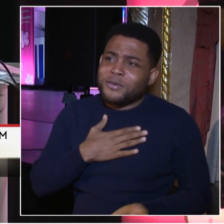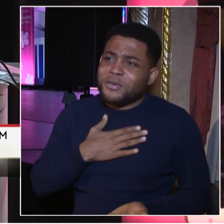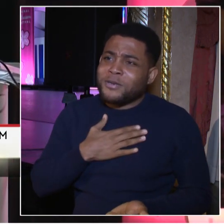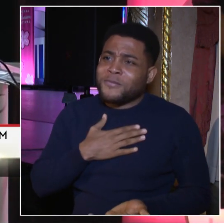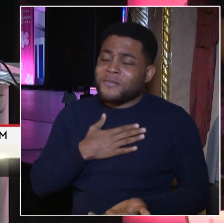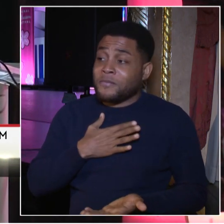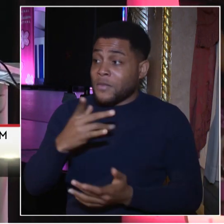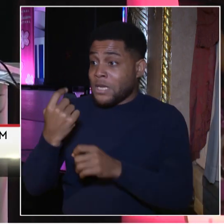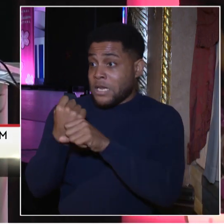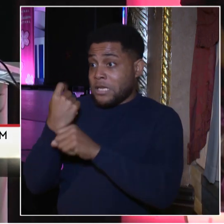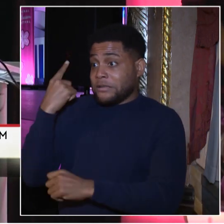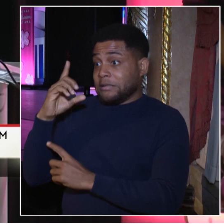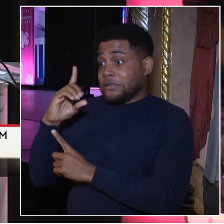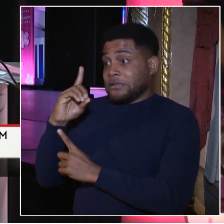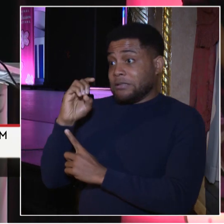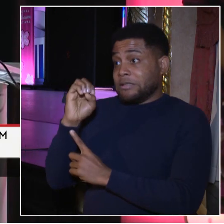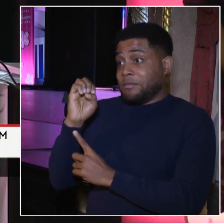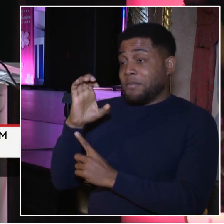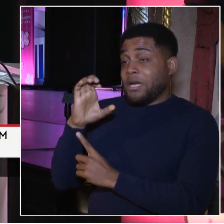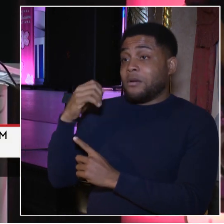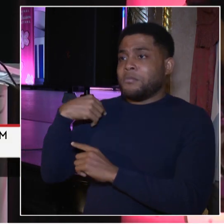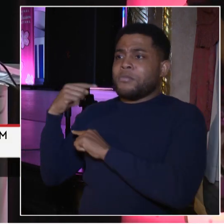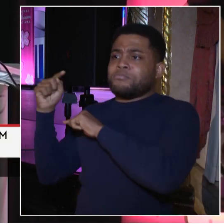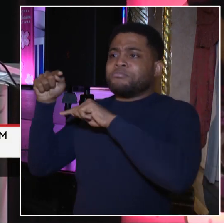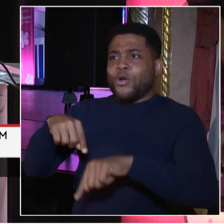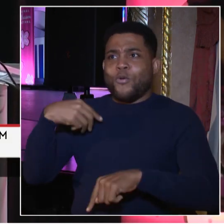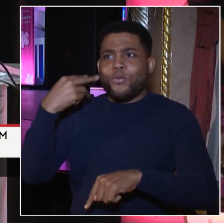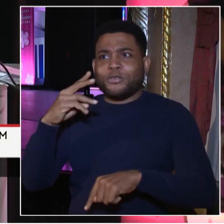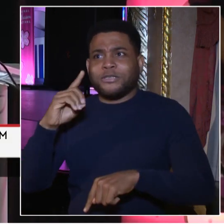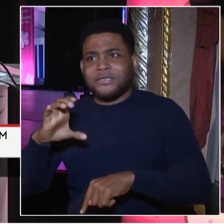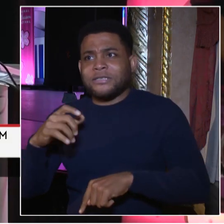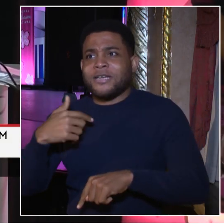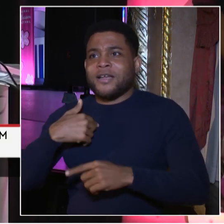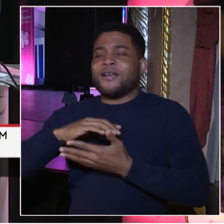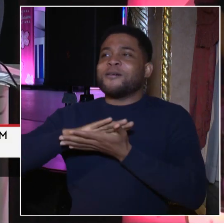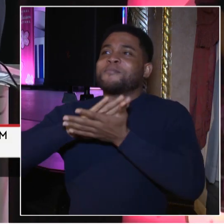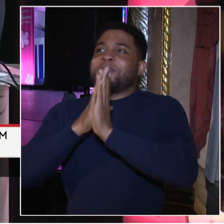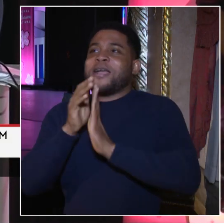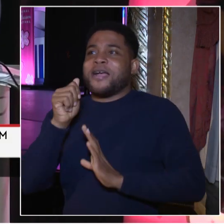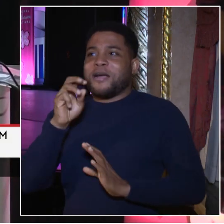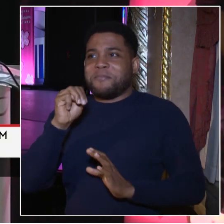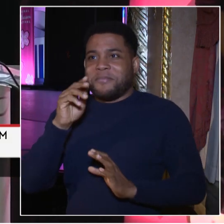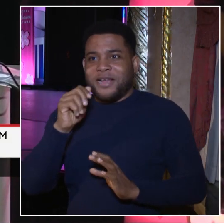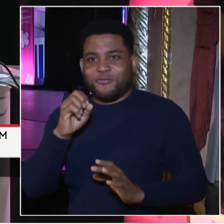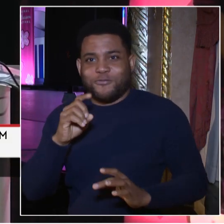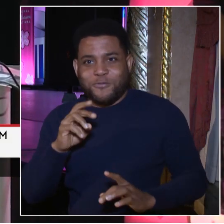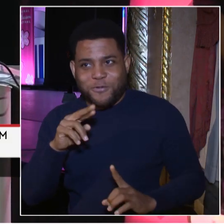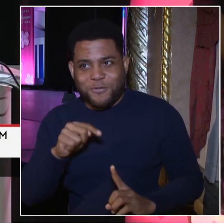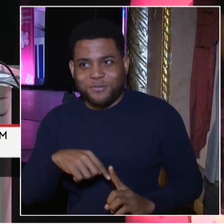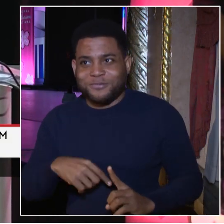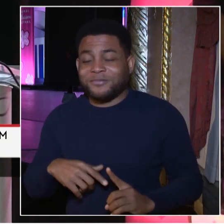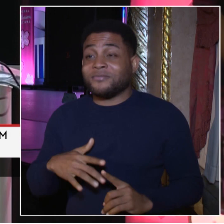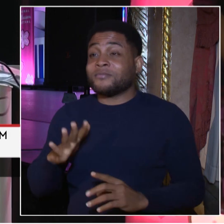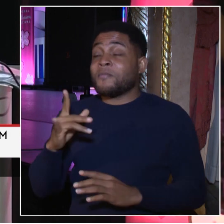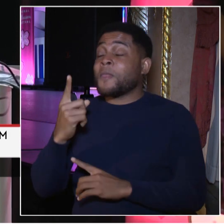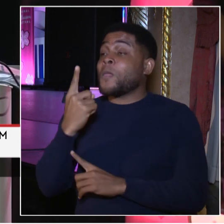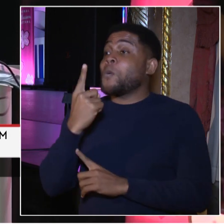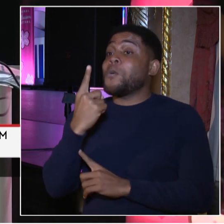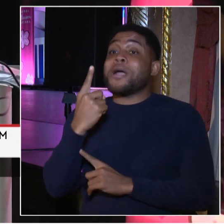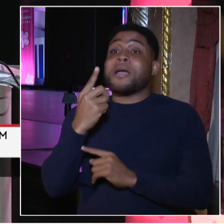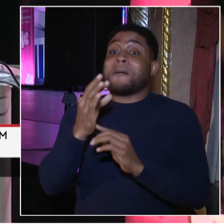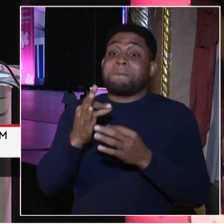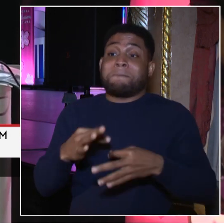as a new Japanese ambassador, one of the initial important tasks I had was to find the perfect pink